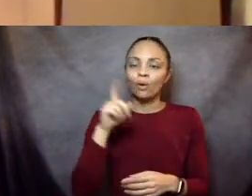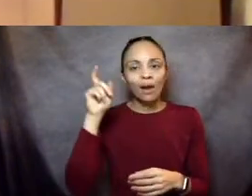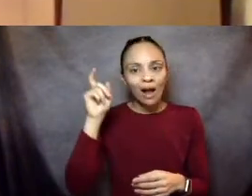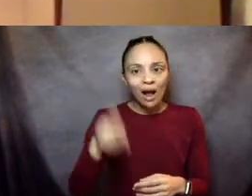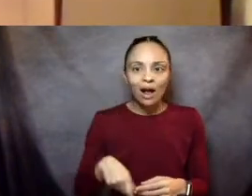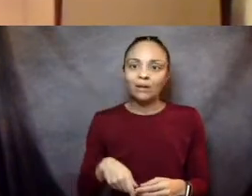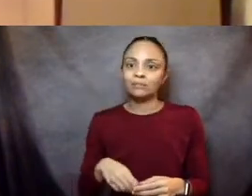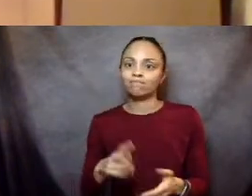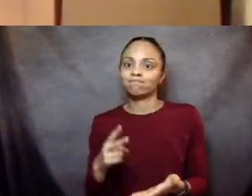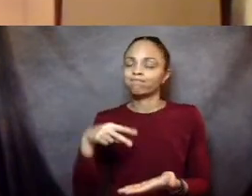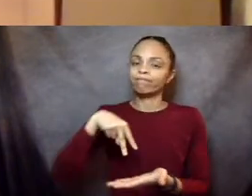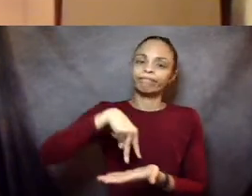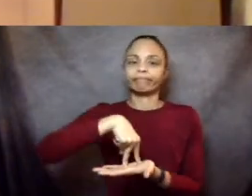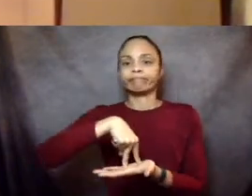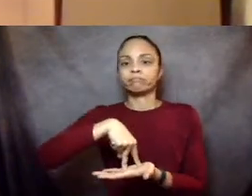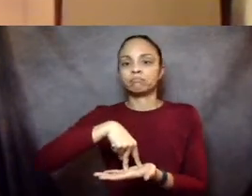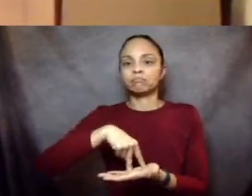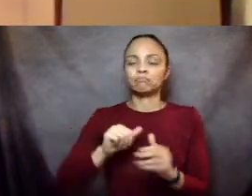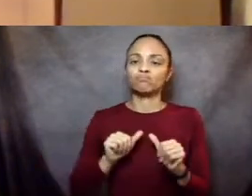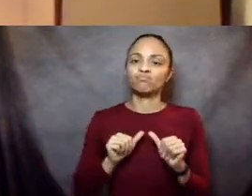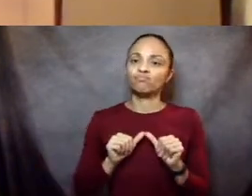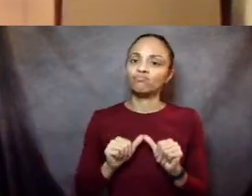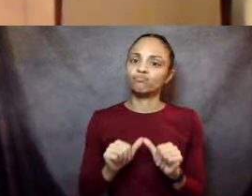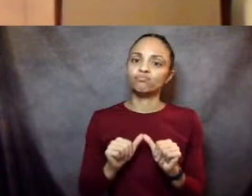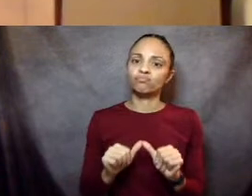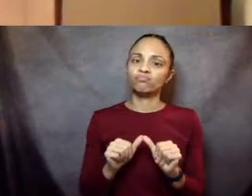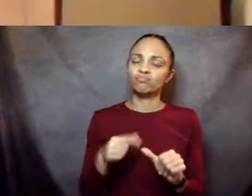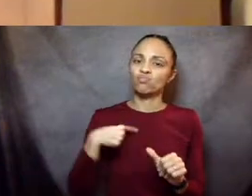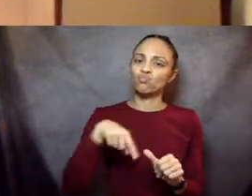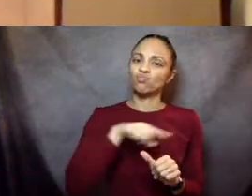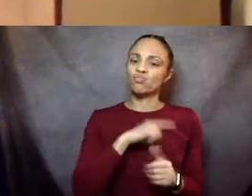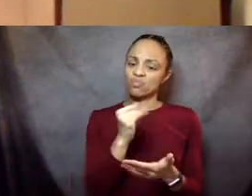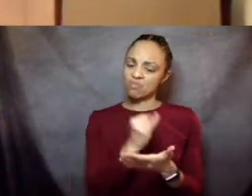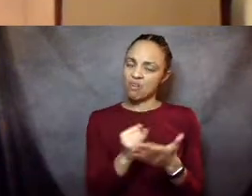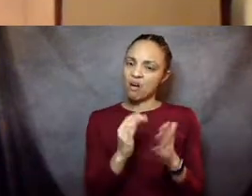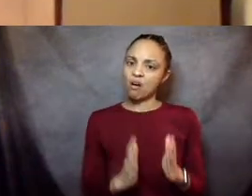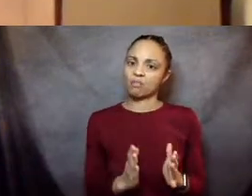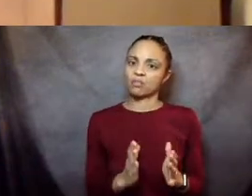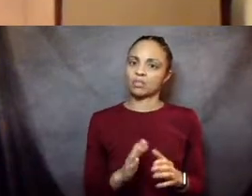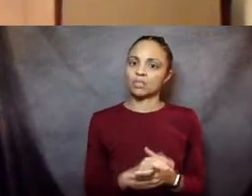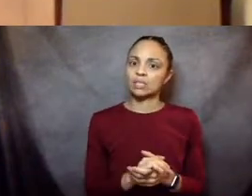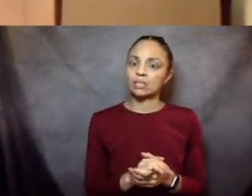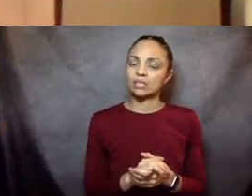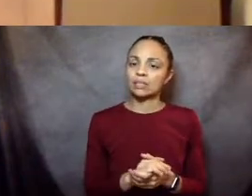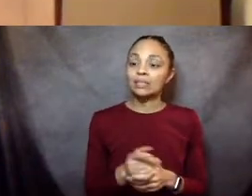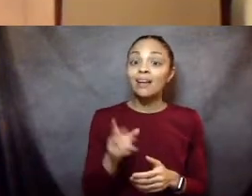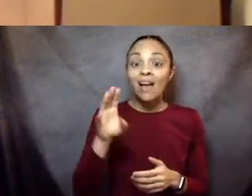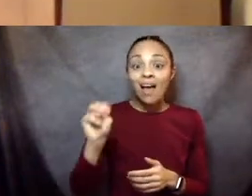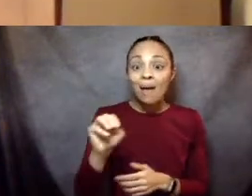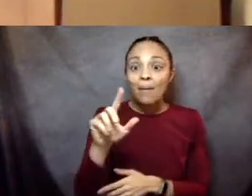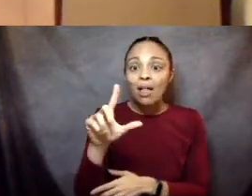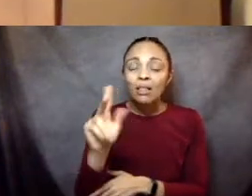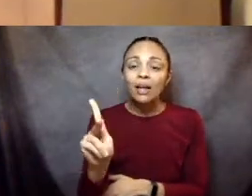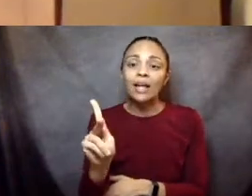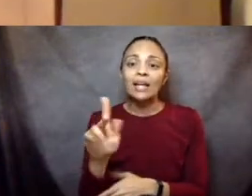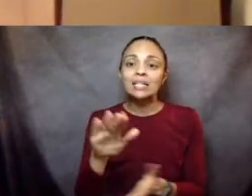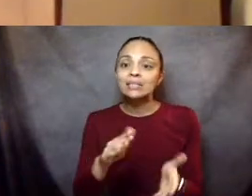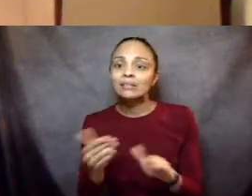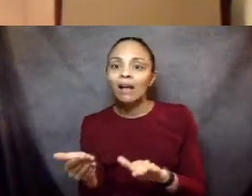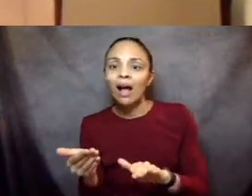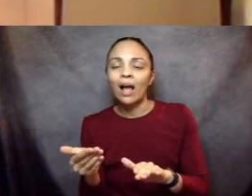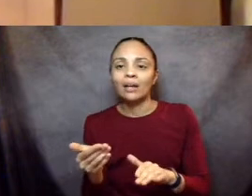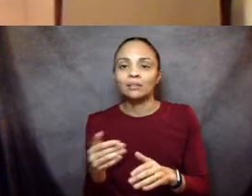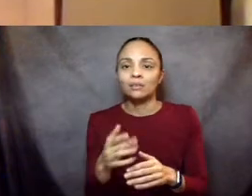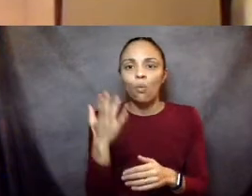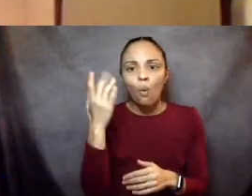deserving, we are artists. This is what we do. He died for our cause, for us to be able to